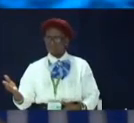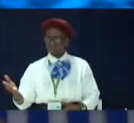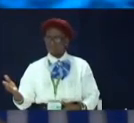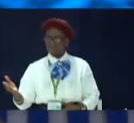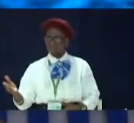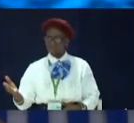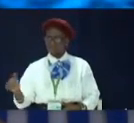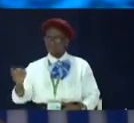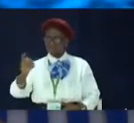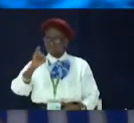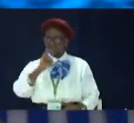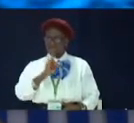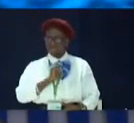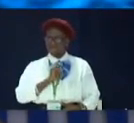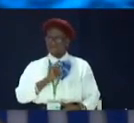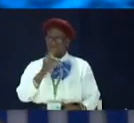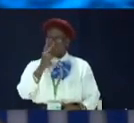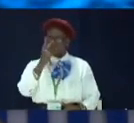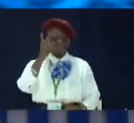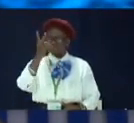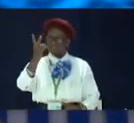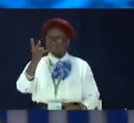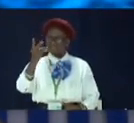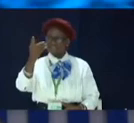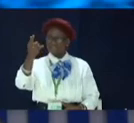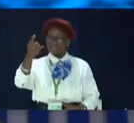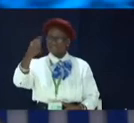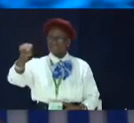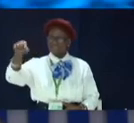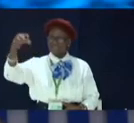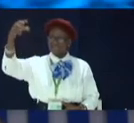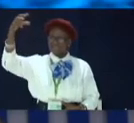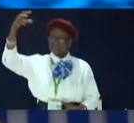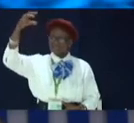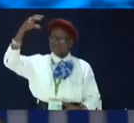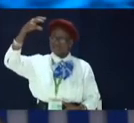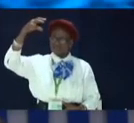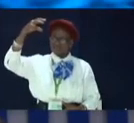I see the sun going backward.